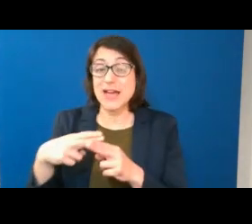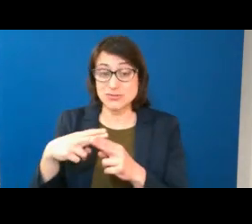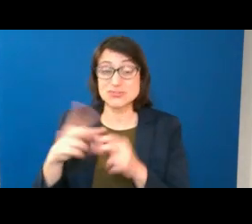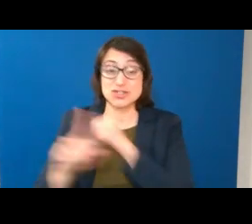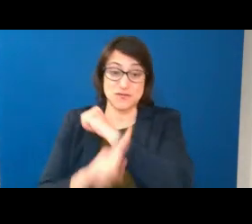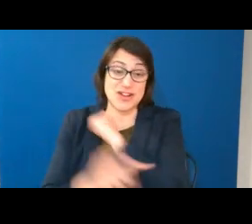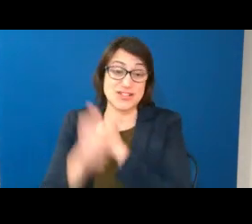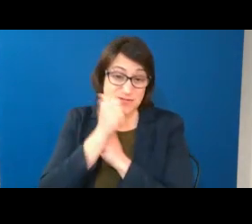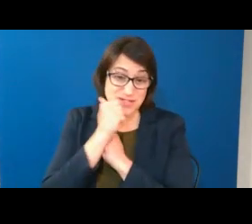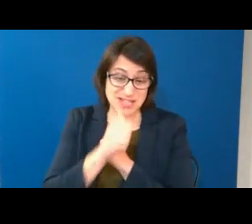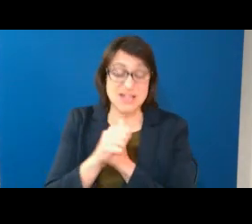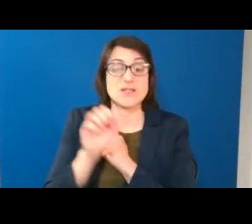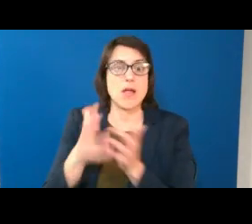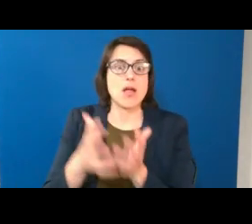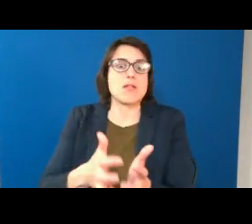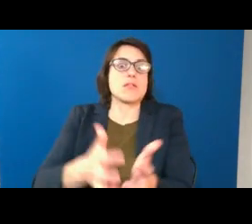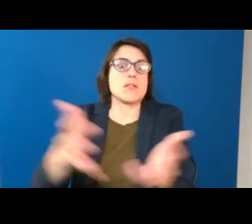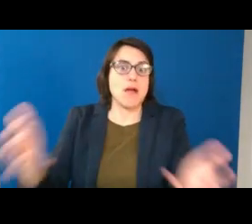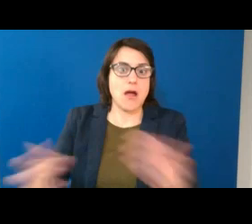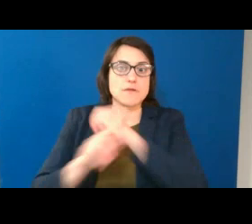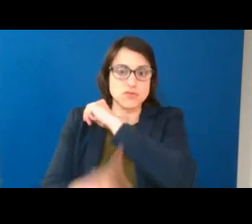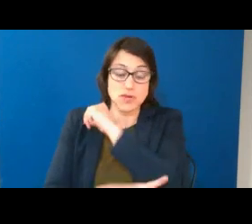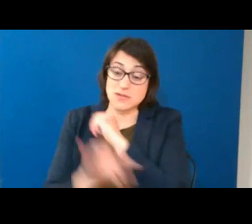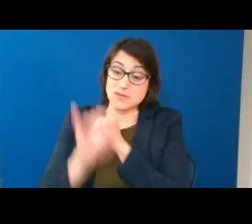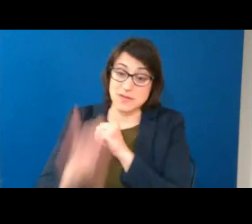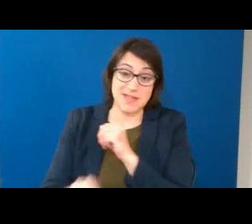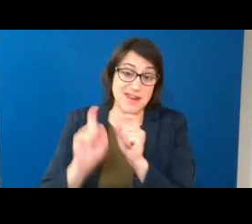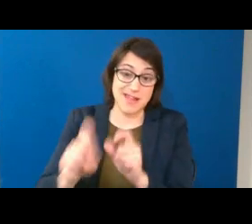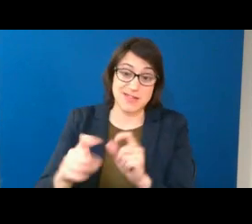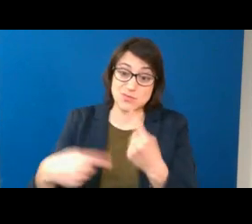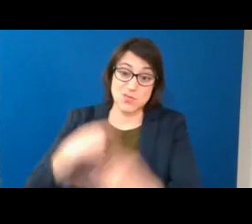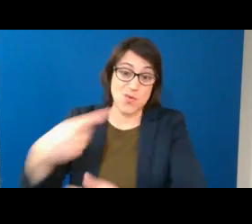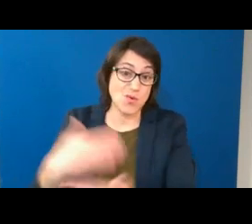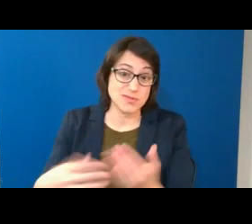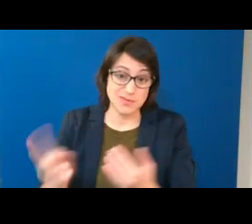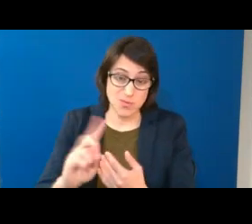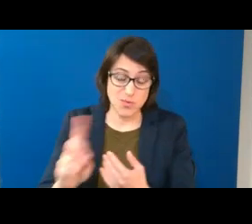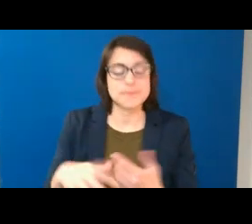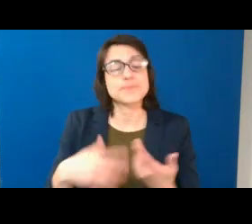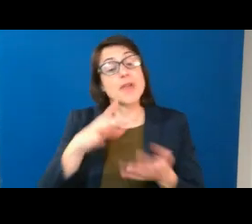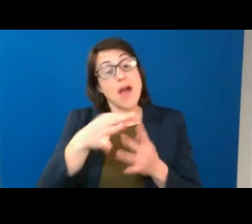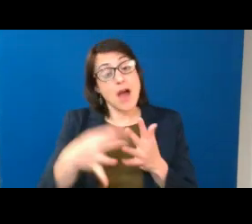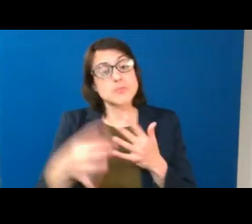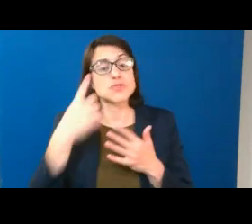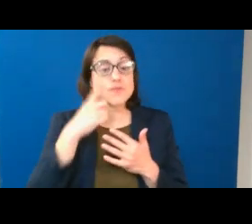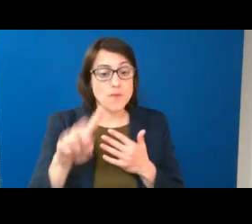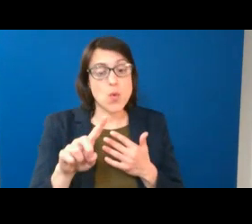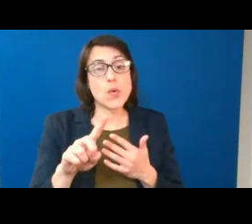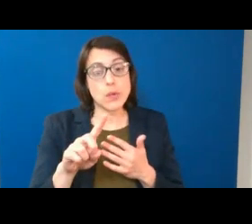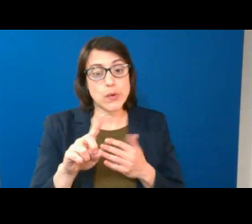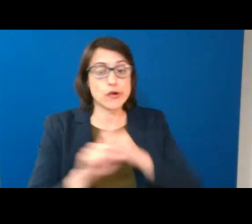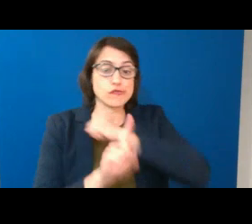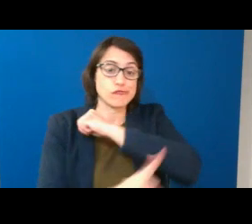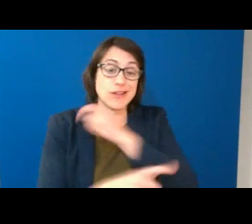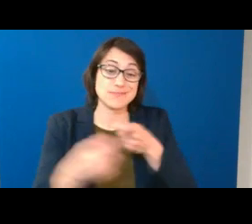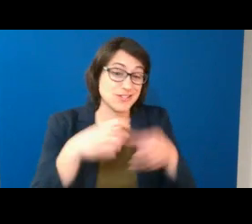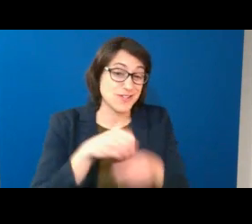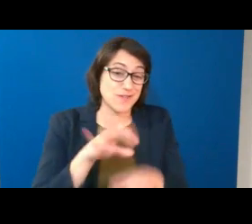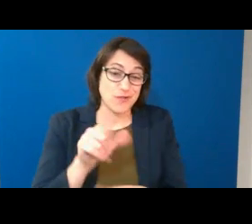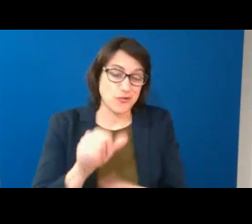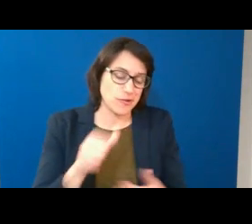Next slide, please. And the options for waste management in Florida are not great. I'm sure this is similar in other parts of the country